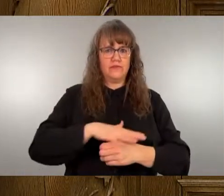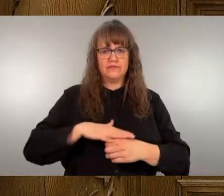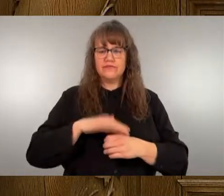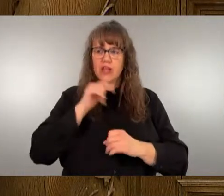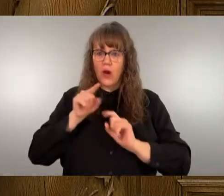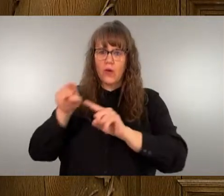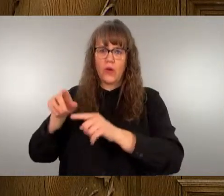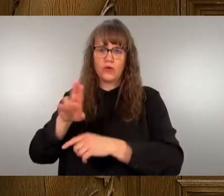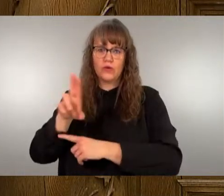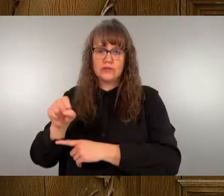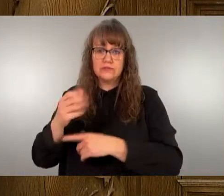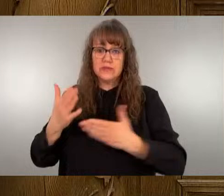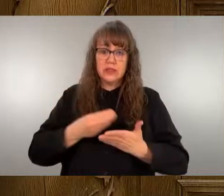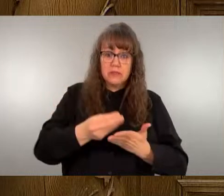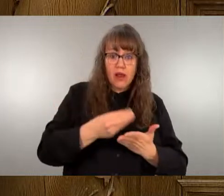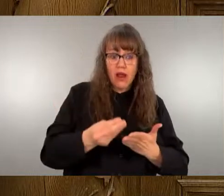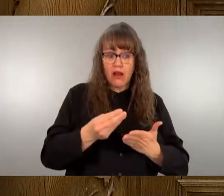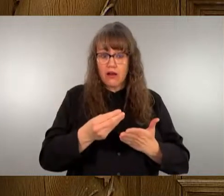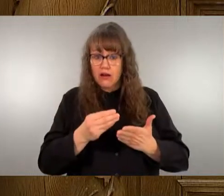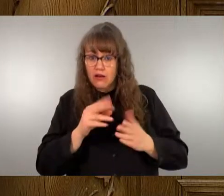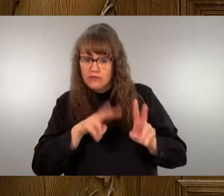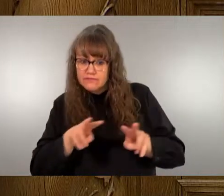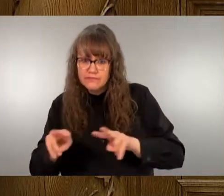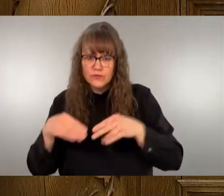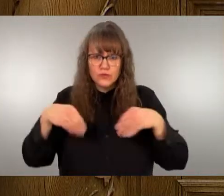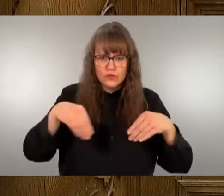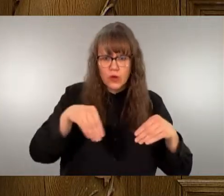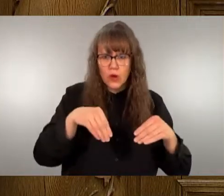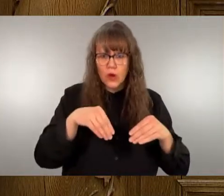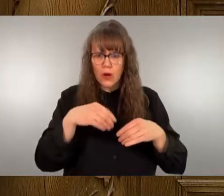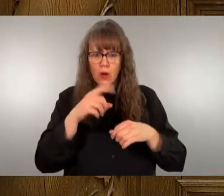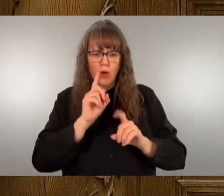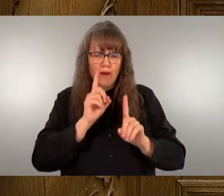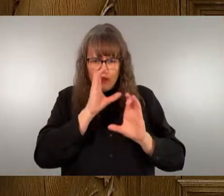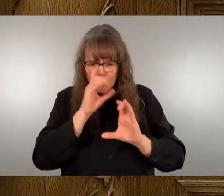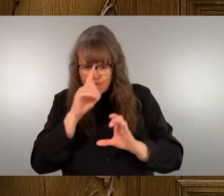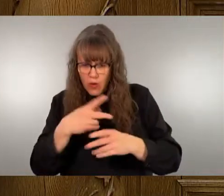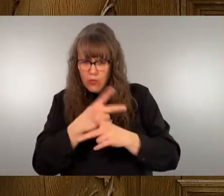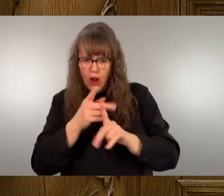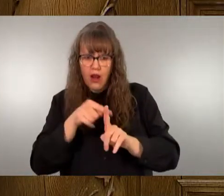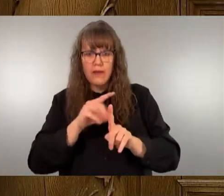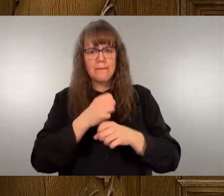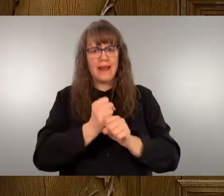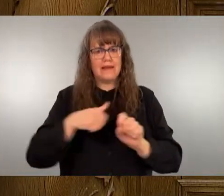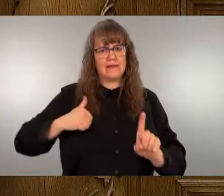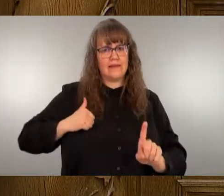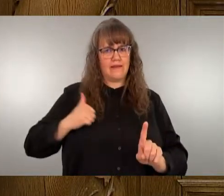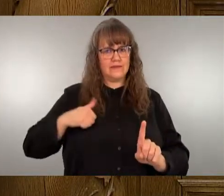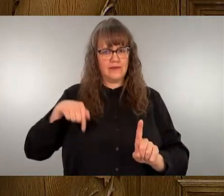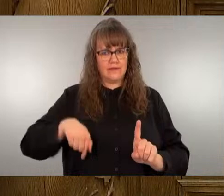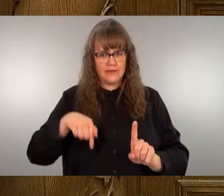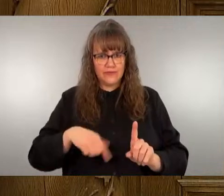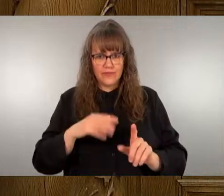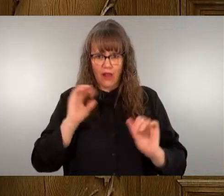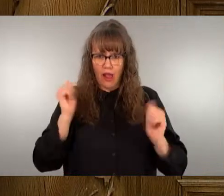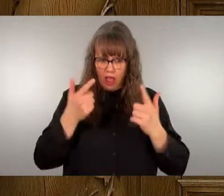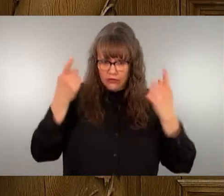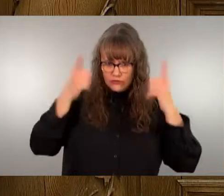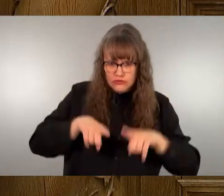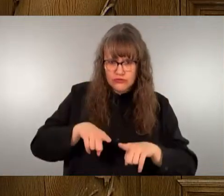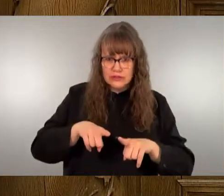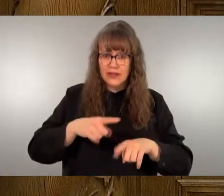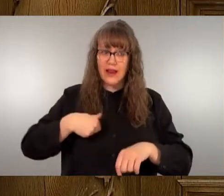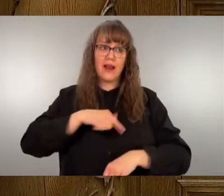are all saying with one unified voice, our country is not for sale. Canadians and Americans have always been